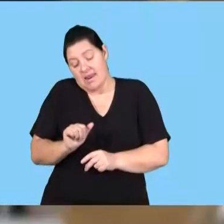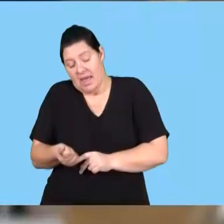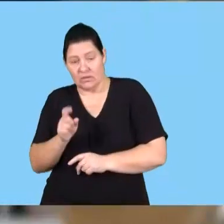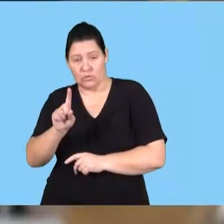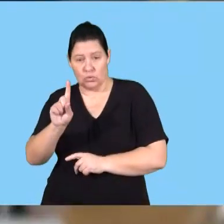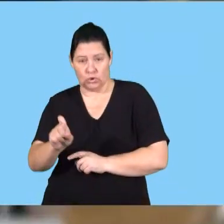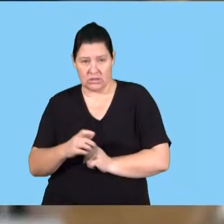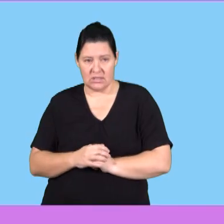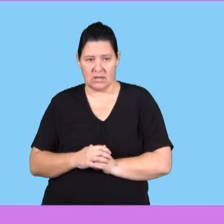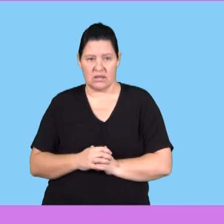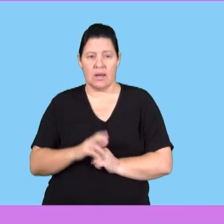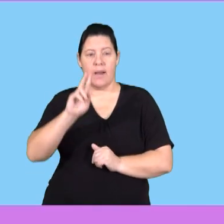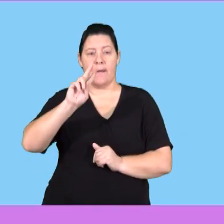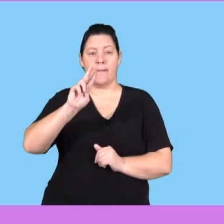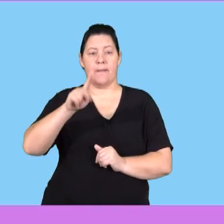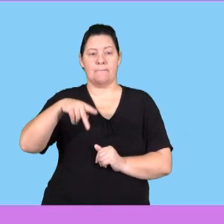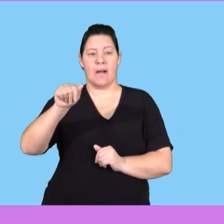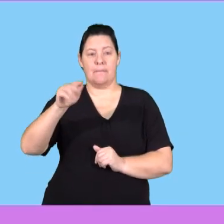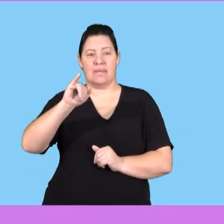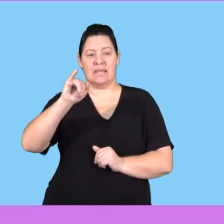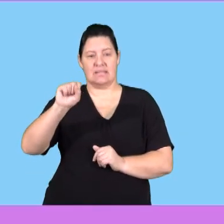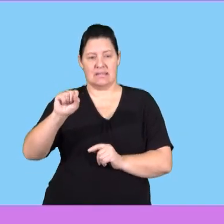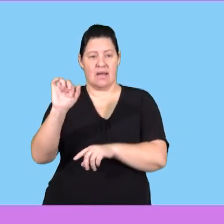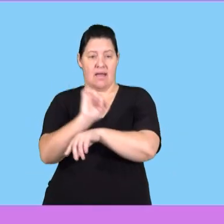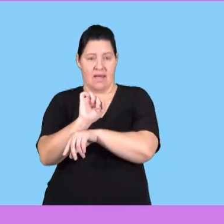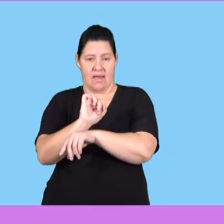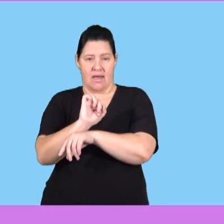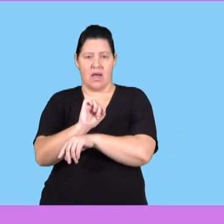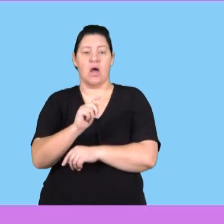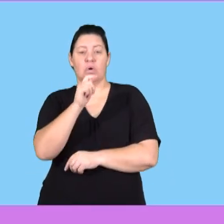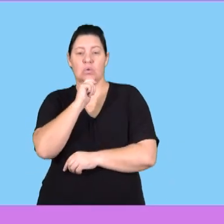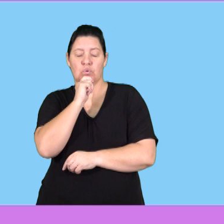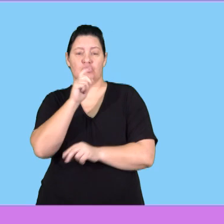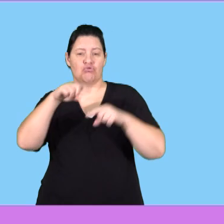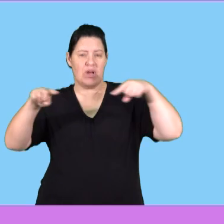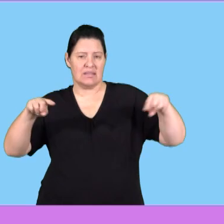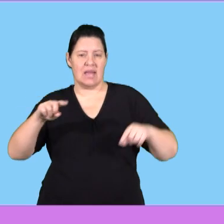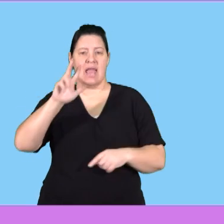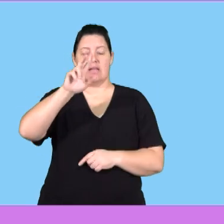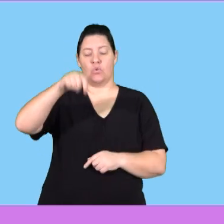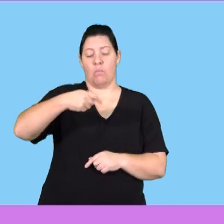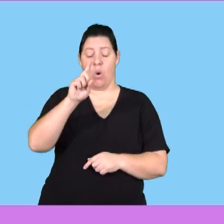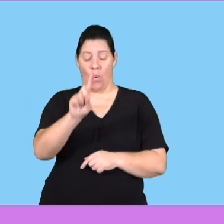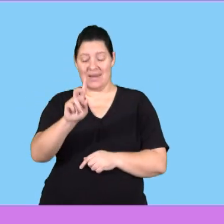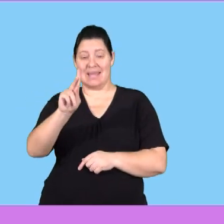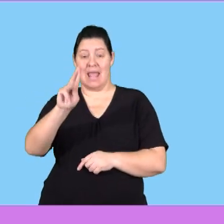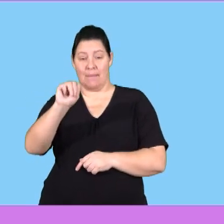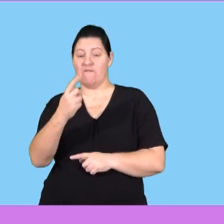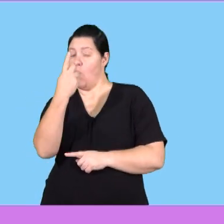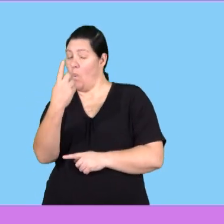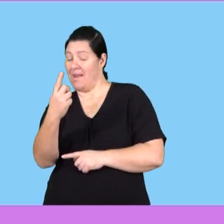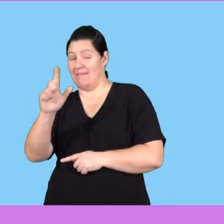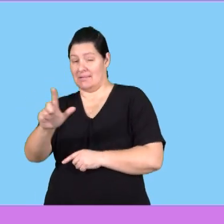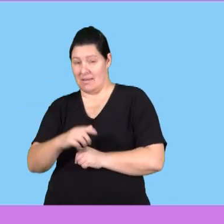next question is, Pabi's car indicates that the consumption rate is 8,1 kilometer per